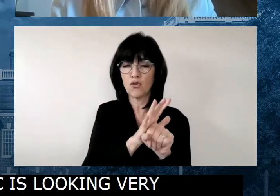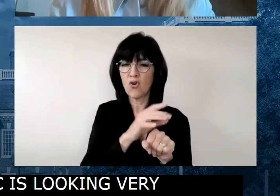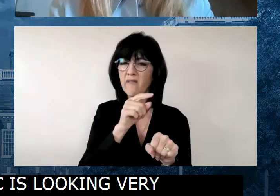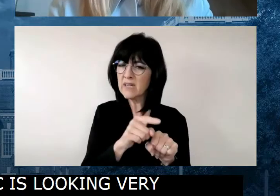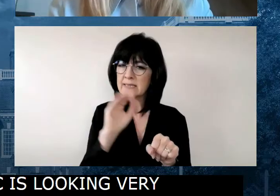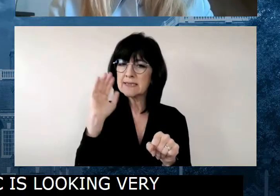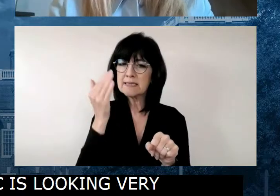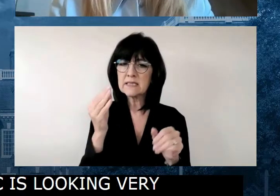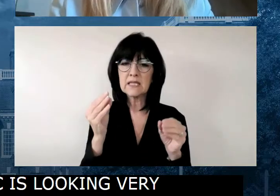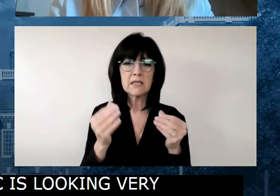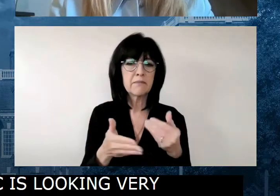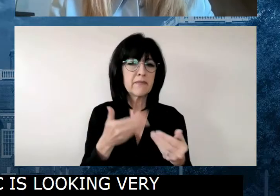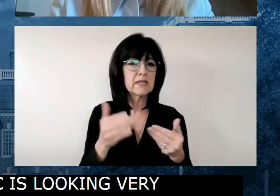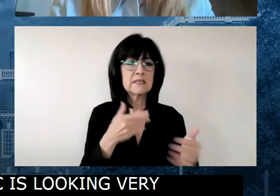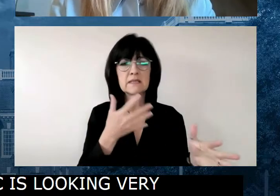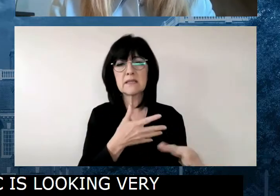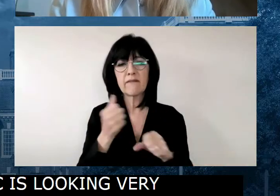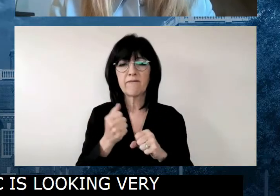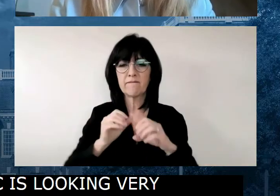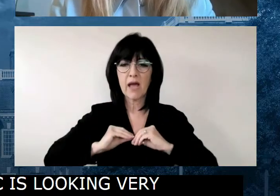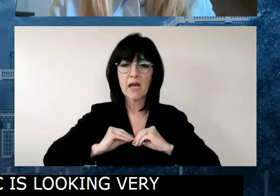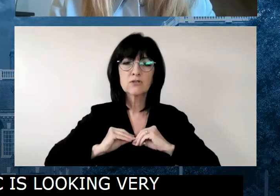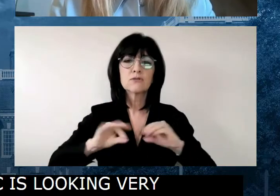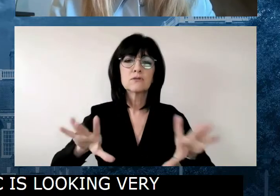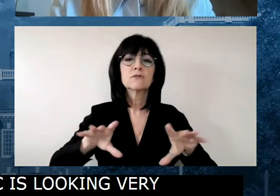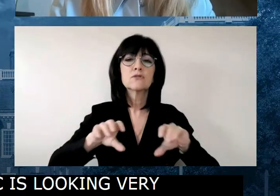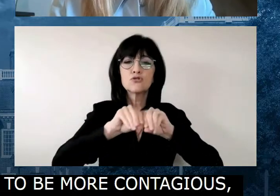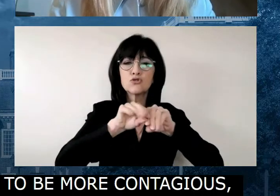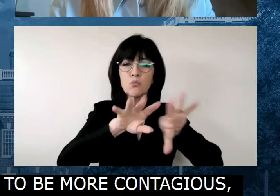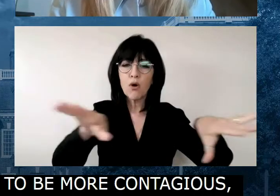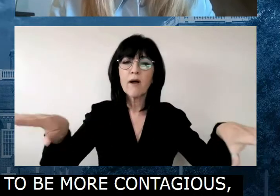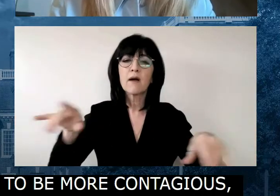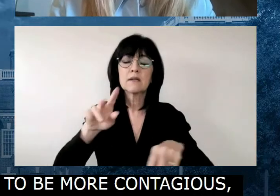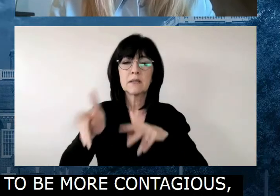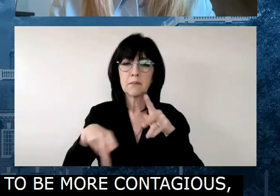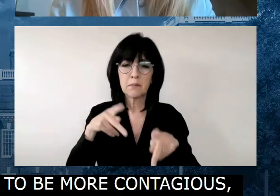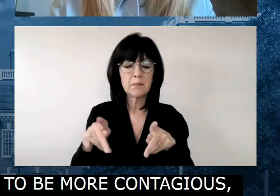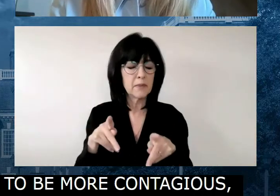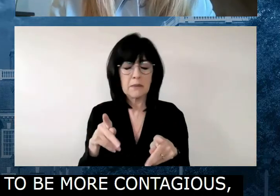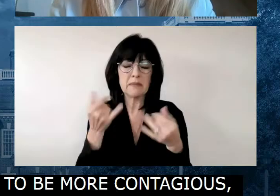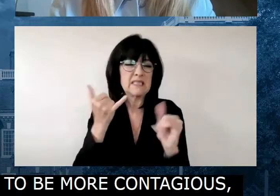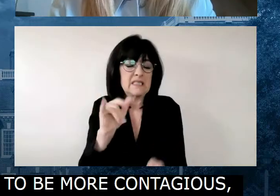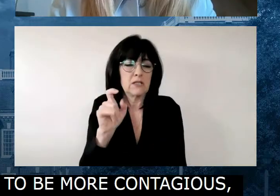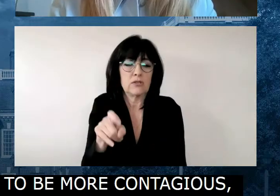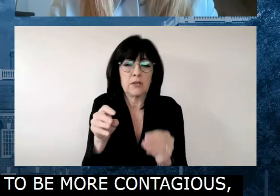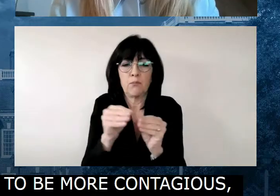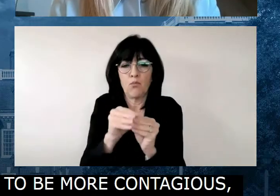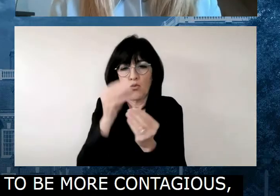learn more about the implications of the India variants.